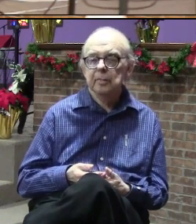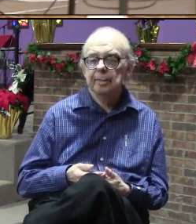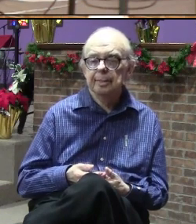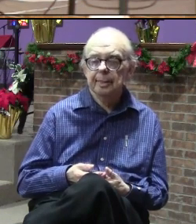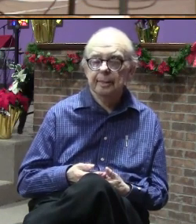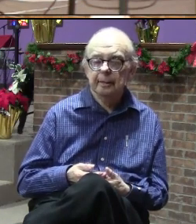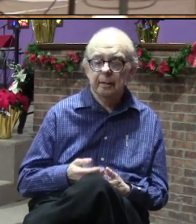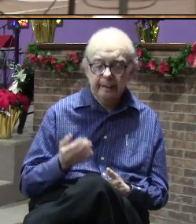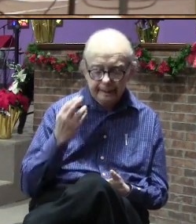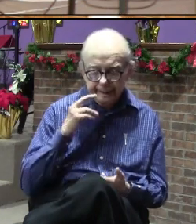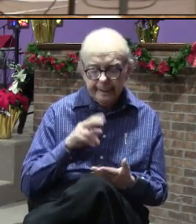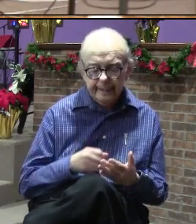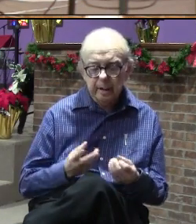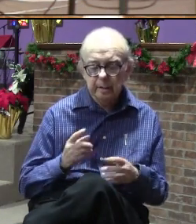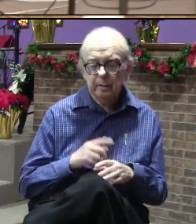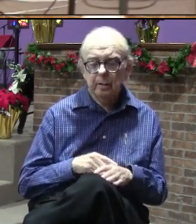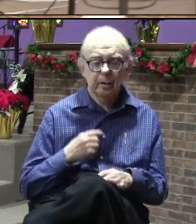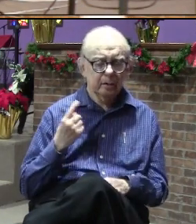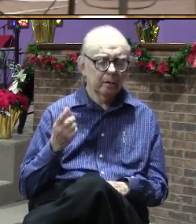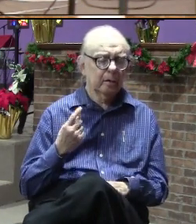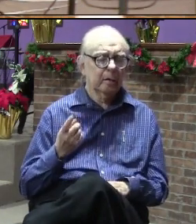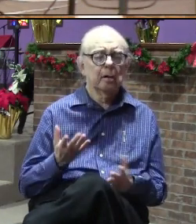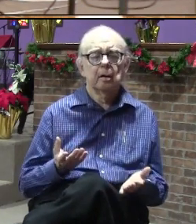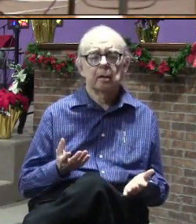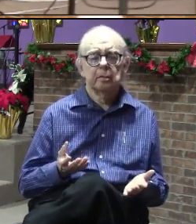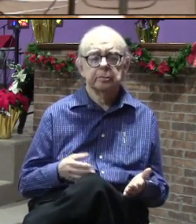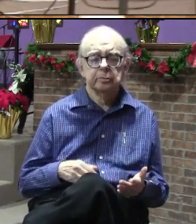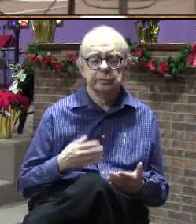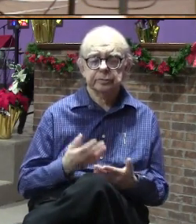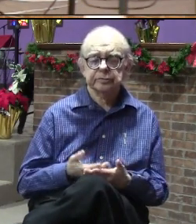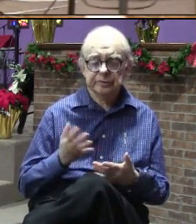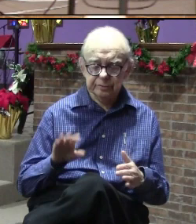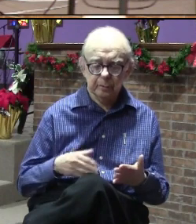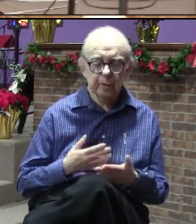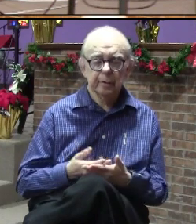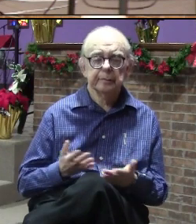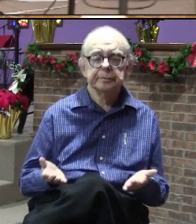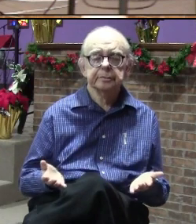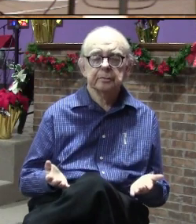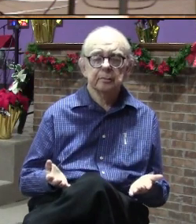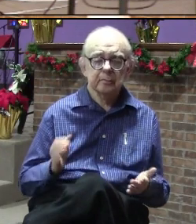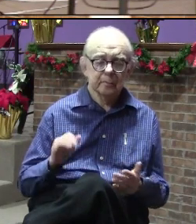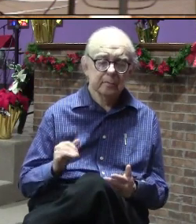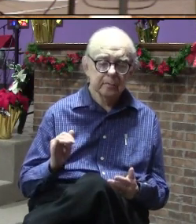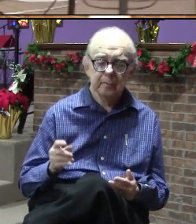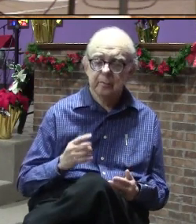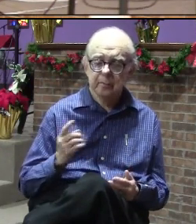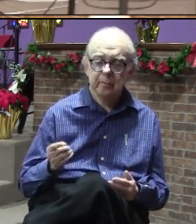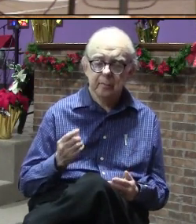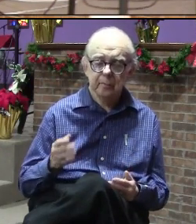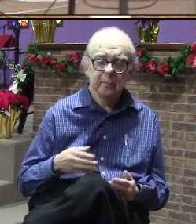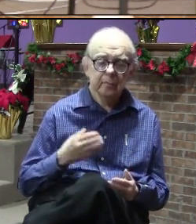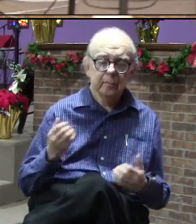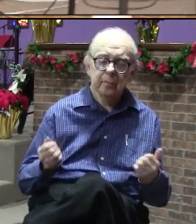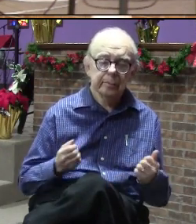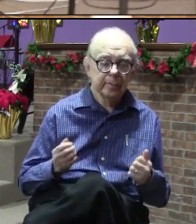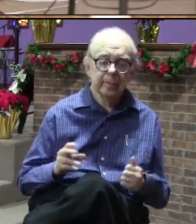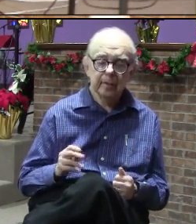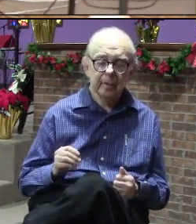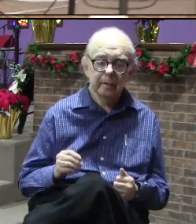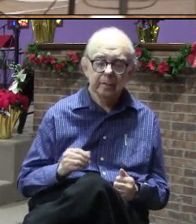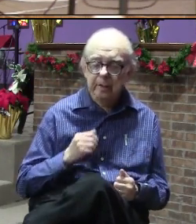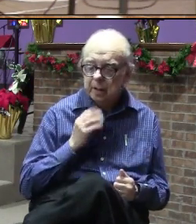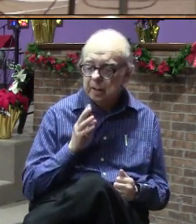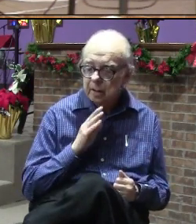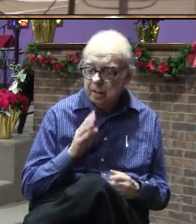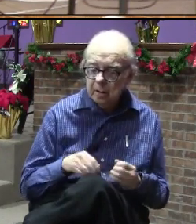When we read this, a lot of times we think, oh yeah, well, when a child is born, yeah, there's always rejoicing. No, we're not just